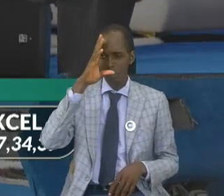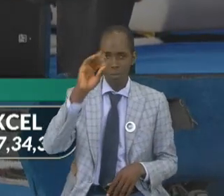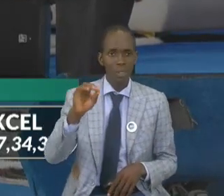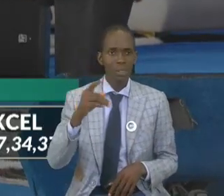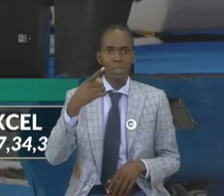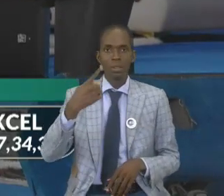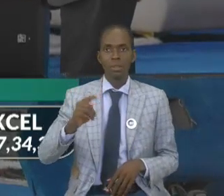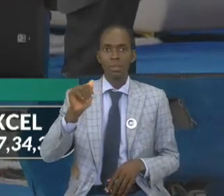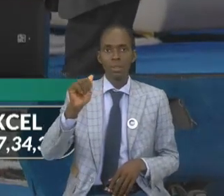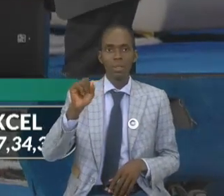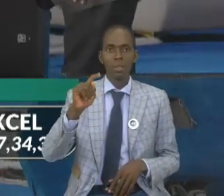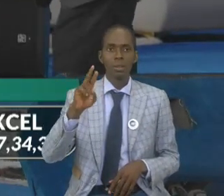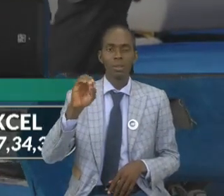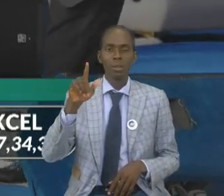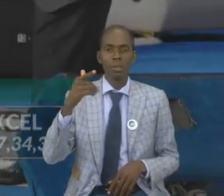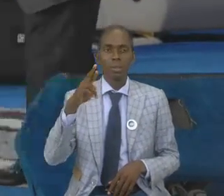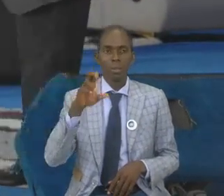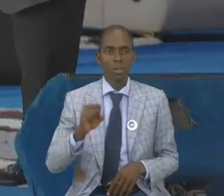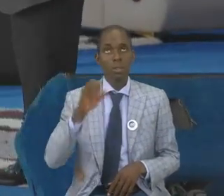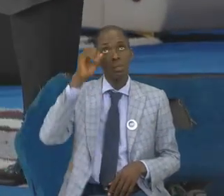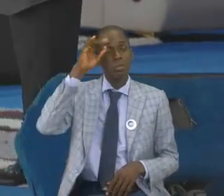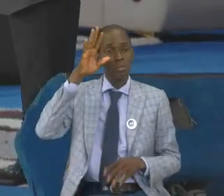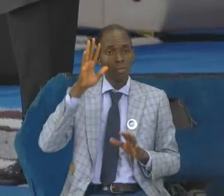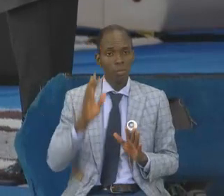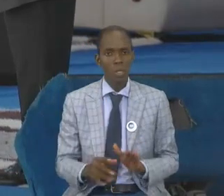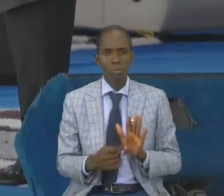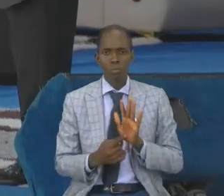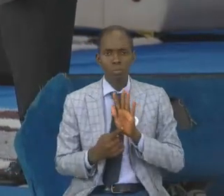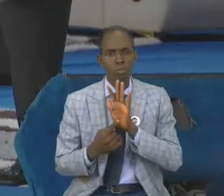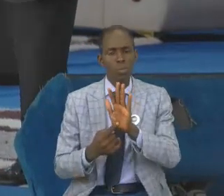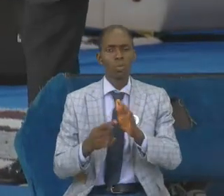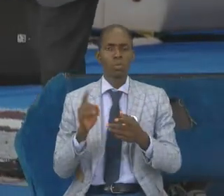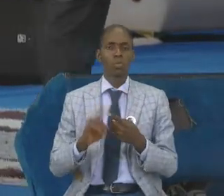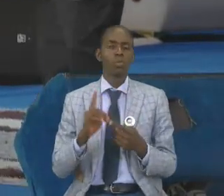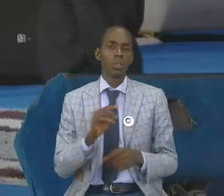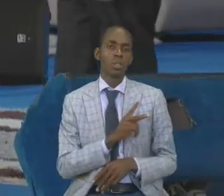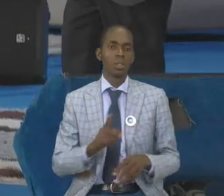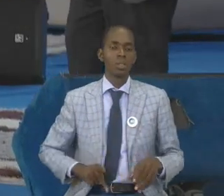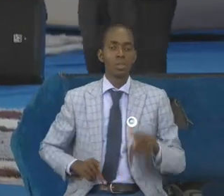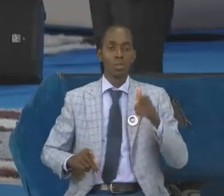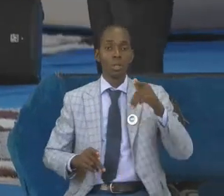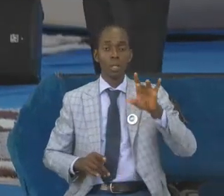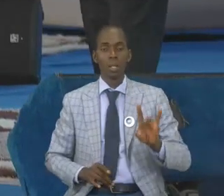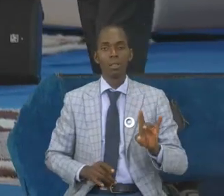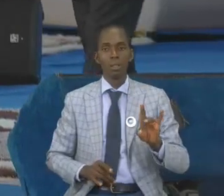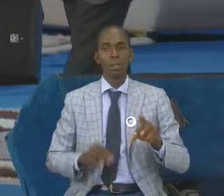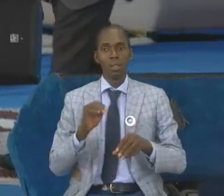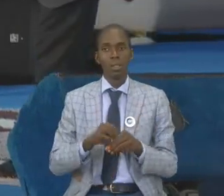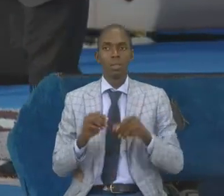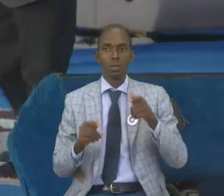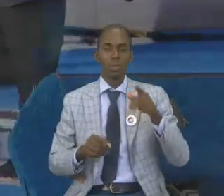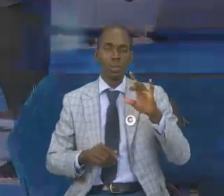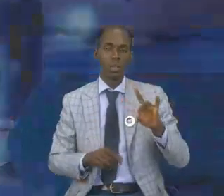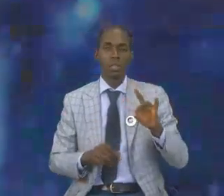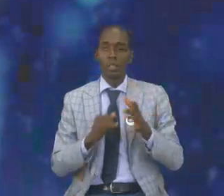the astrologers and the magicians and the soothsayers show unto the king? Verse 28. In verse 28,